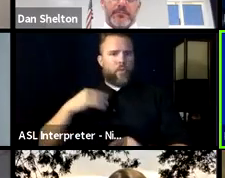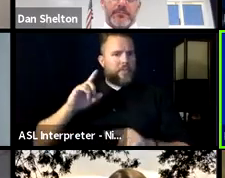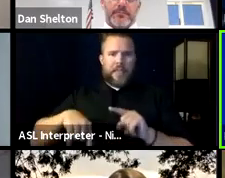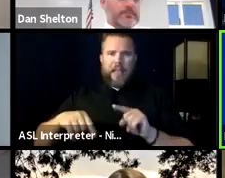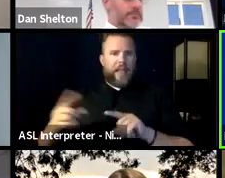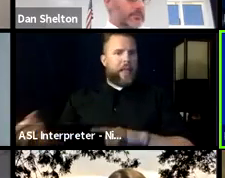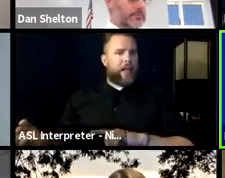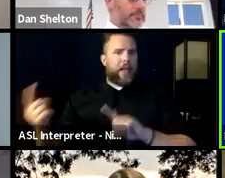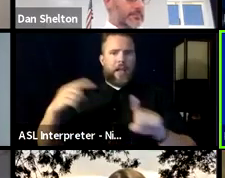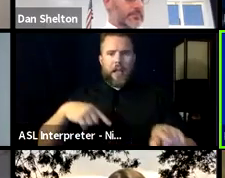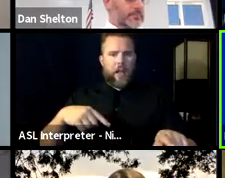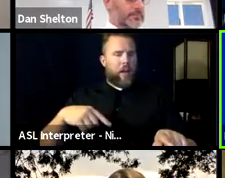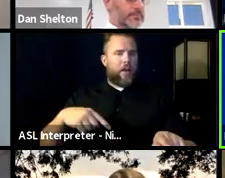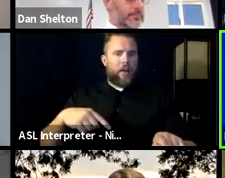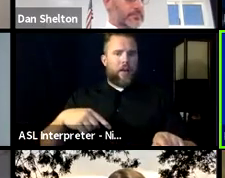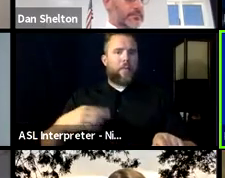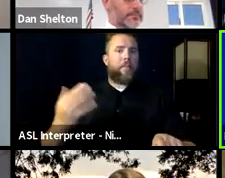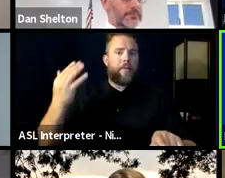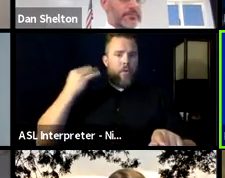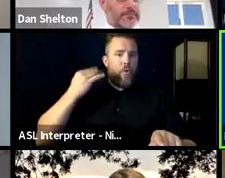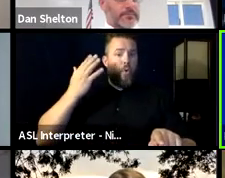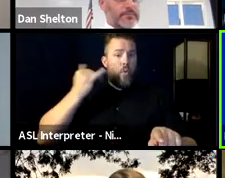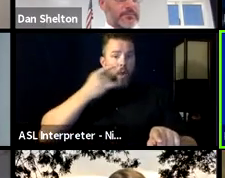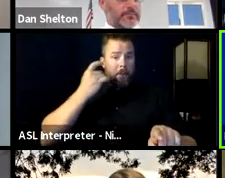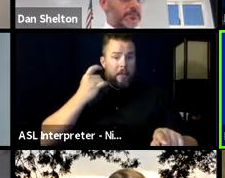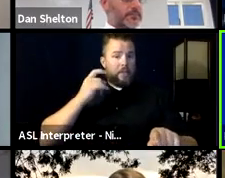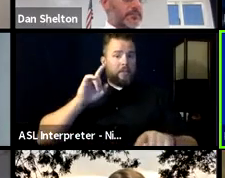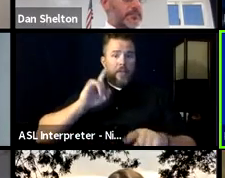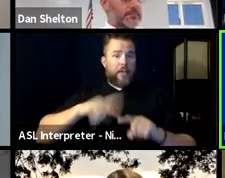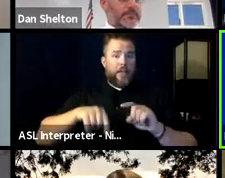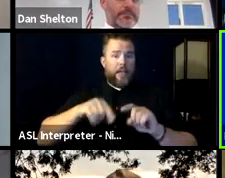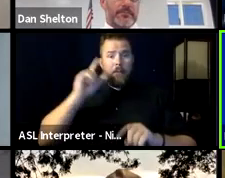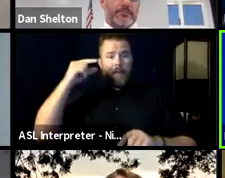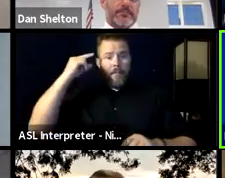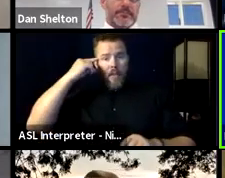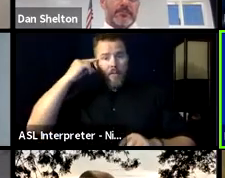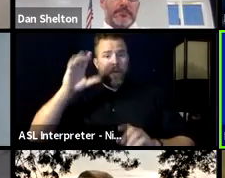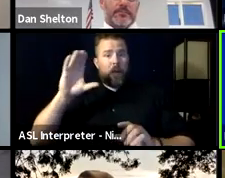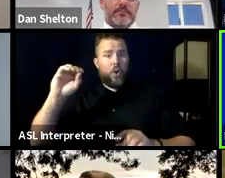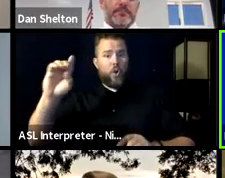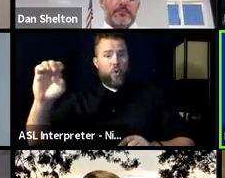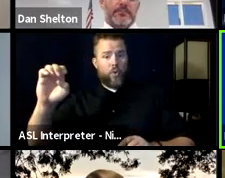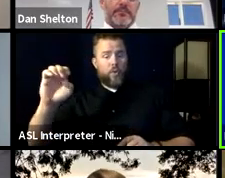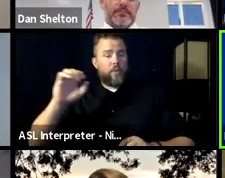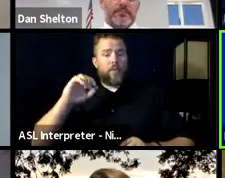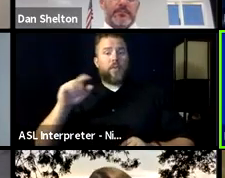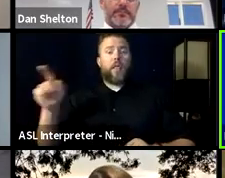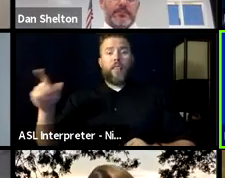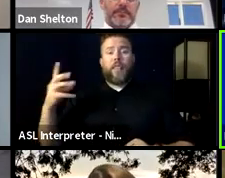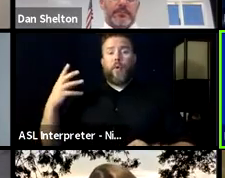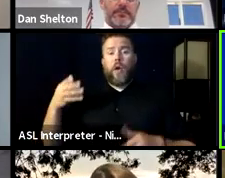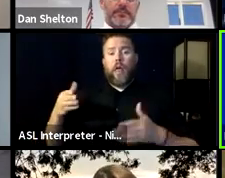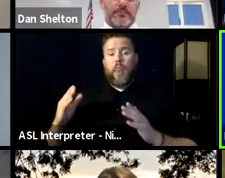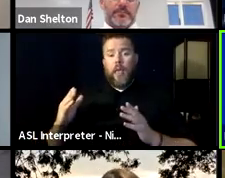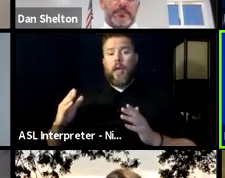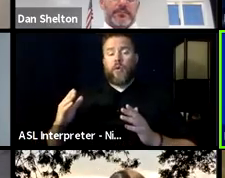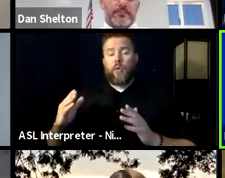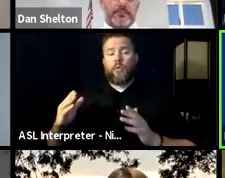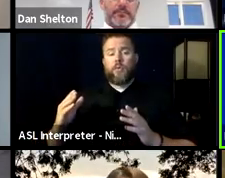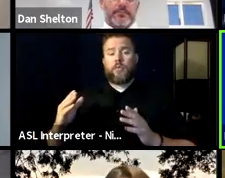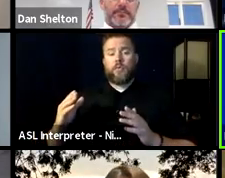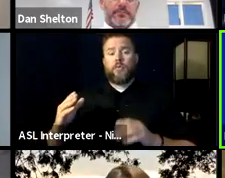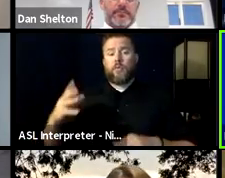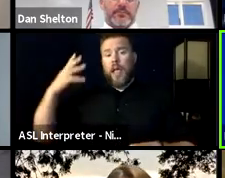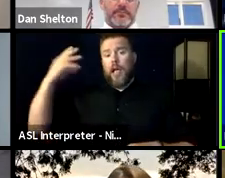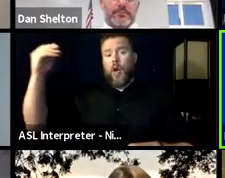would have been able to participate virtually, but it was not allowed by Delaware code. So there's actually two resolutions, but I'll read the whole